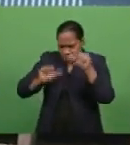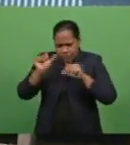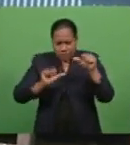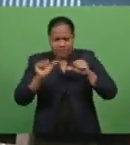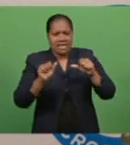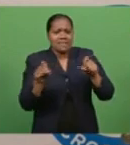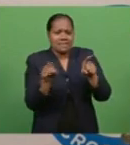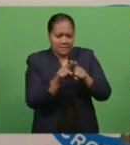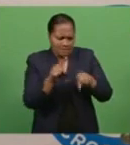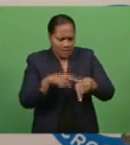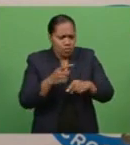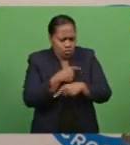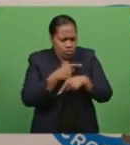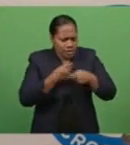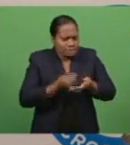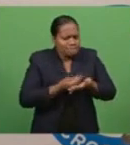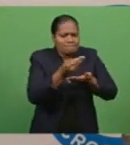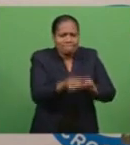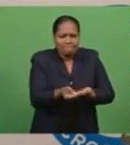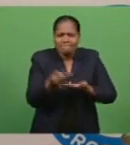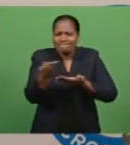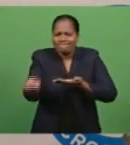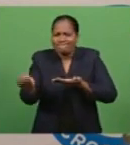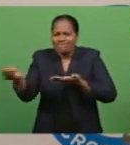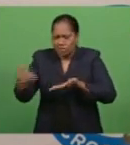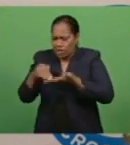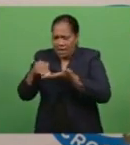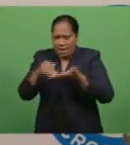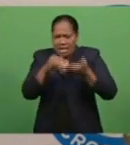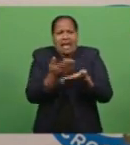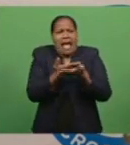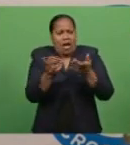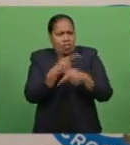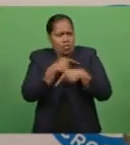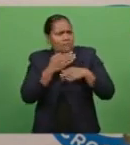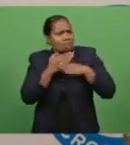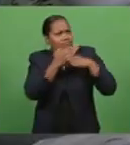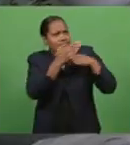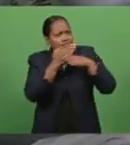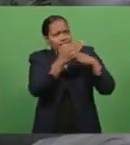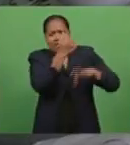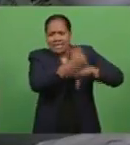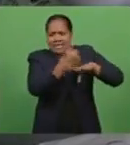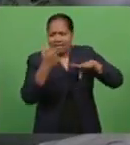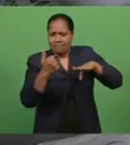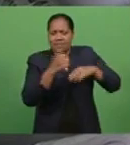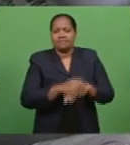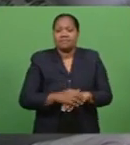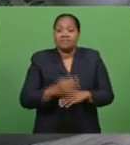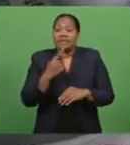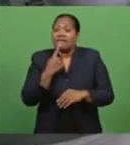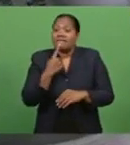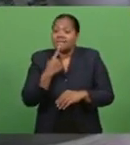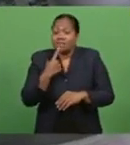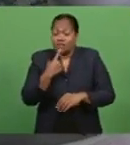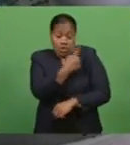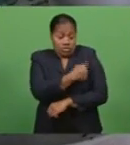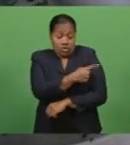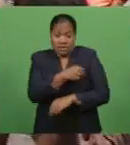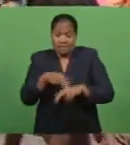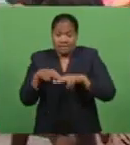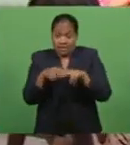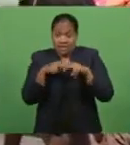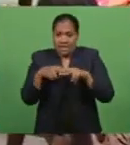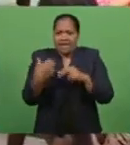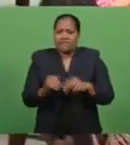distribution, and how we can work together with government in order to respond to TC Harold. Fiji Red Cross currently has